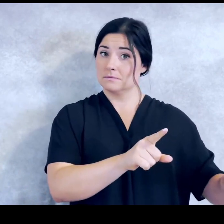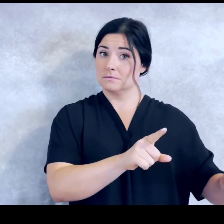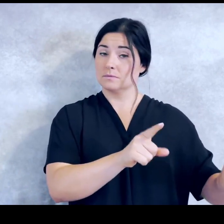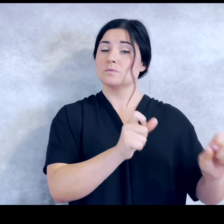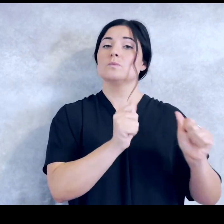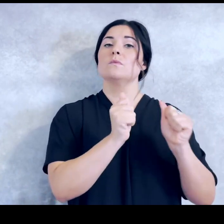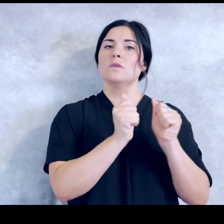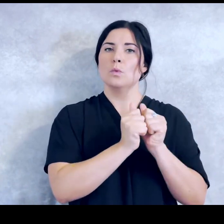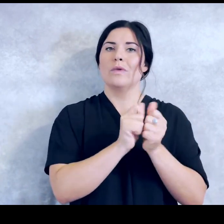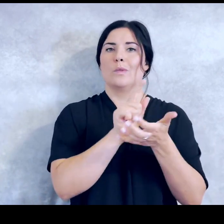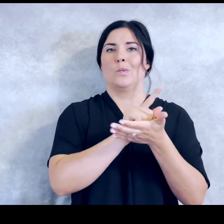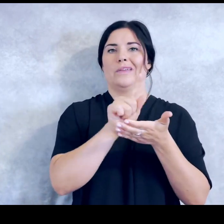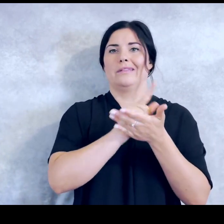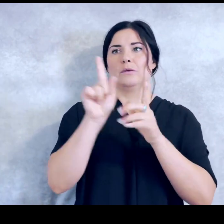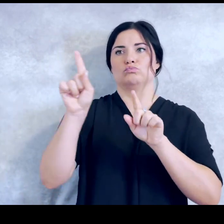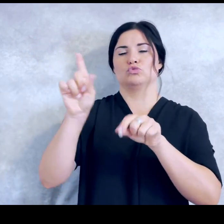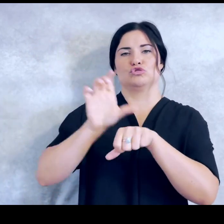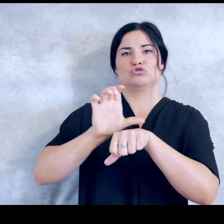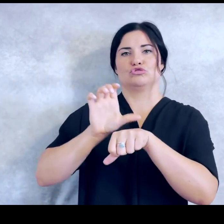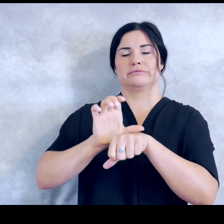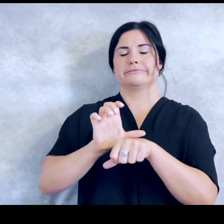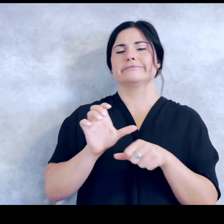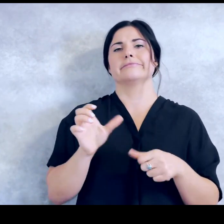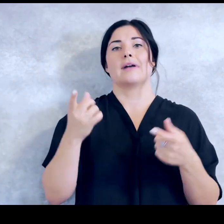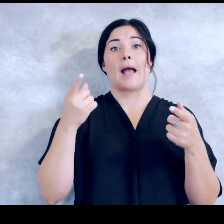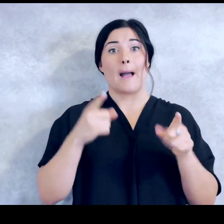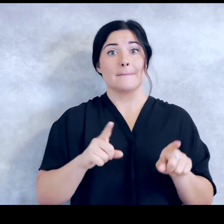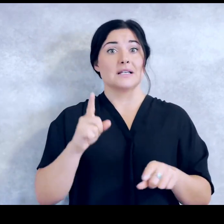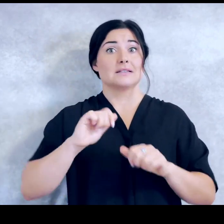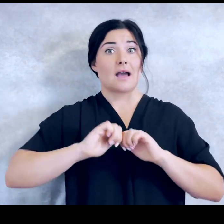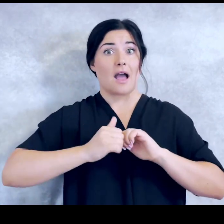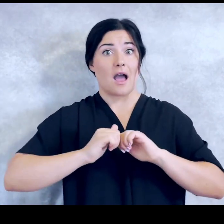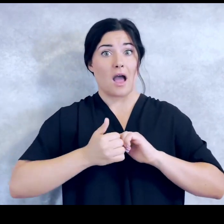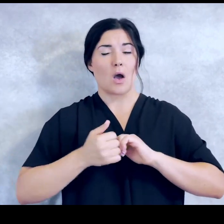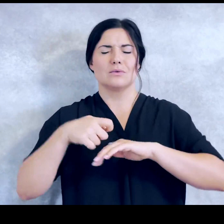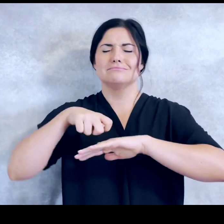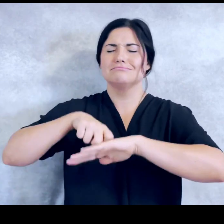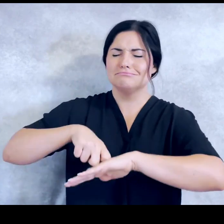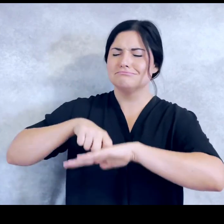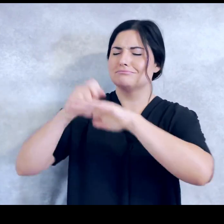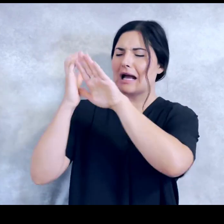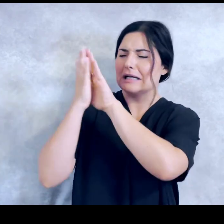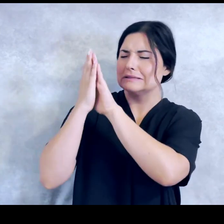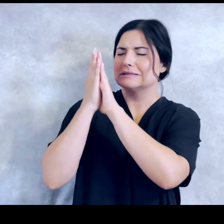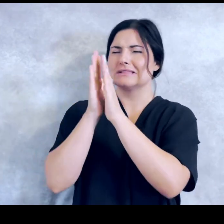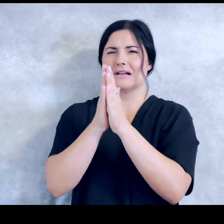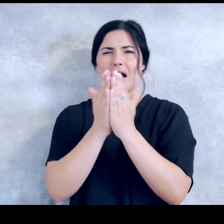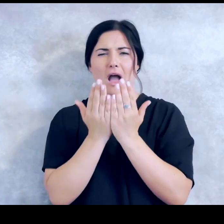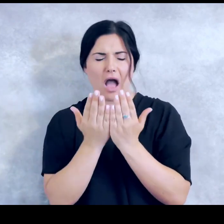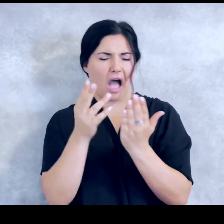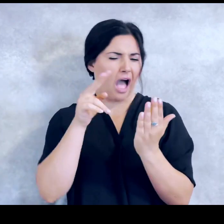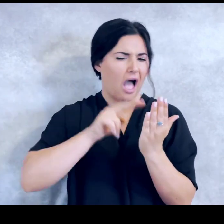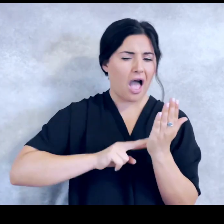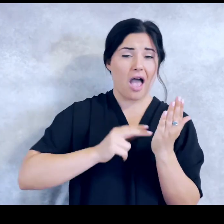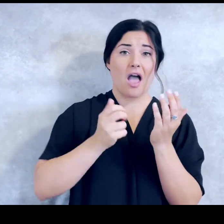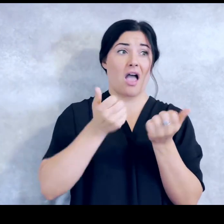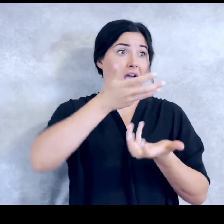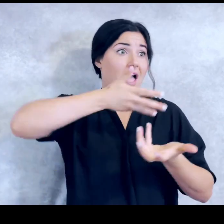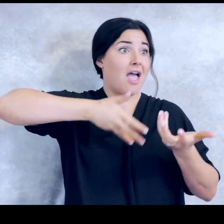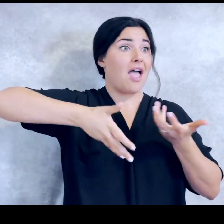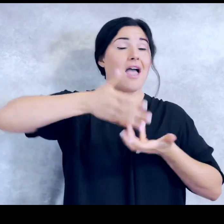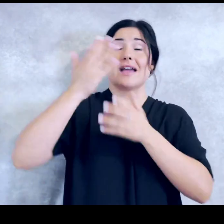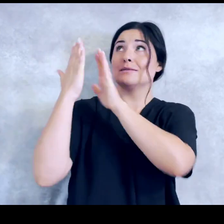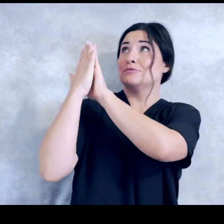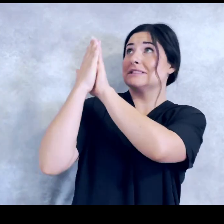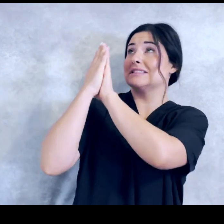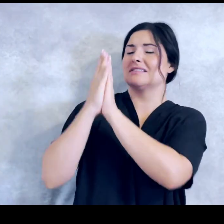come to pass with a weekly commitment. They happen because of a daily devotion on my knees, in God's word, with God's people,